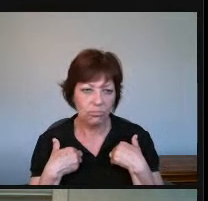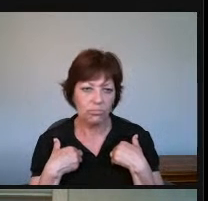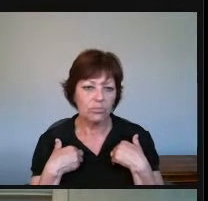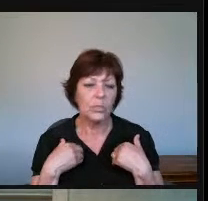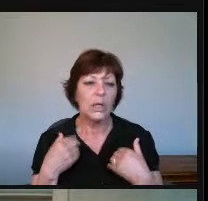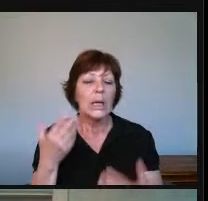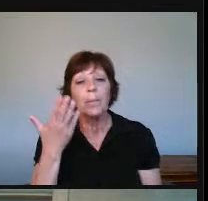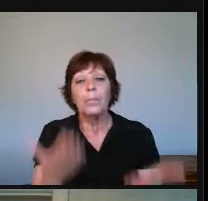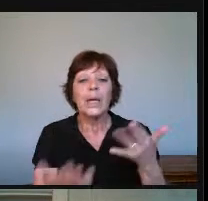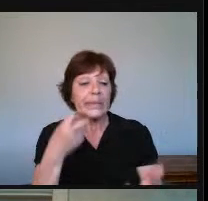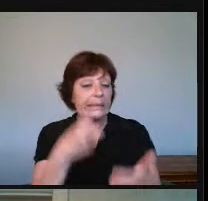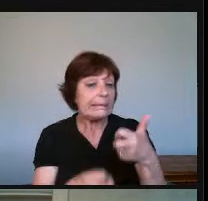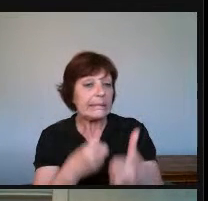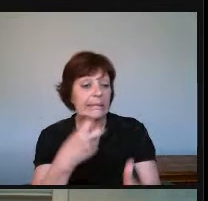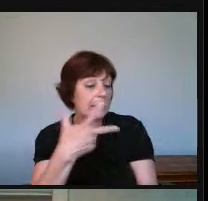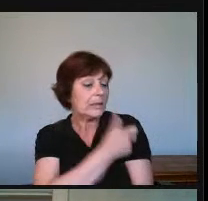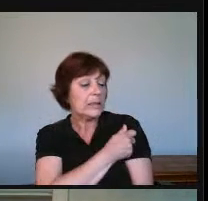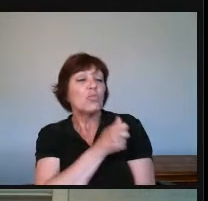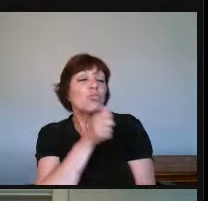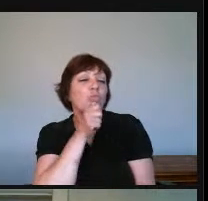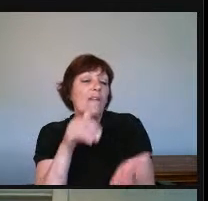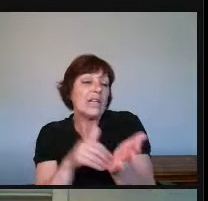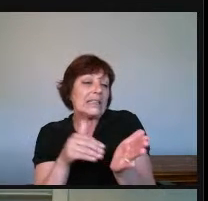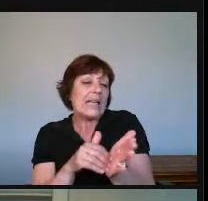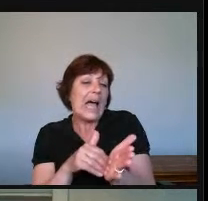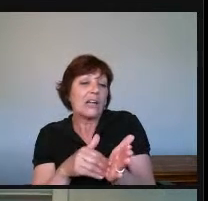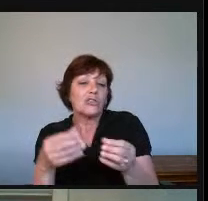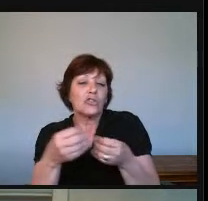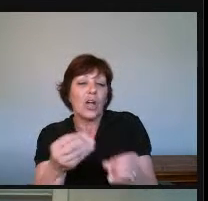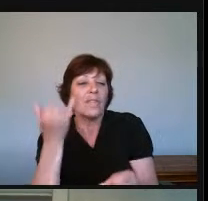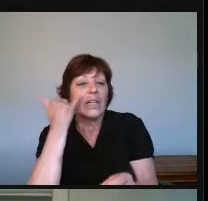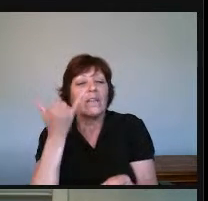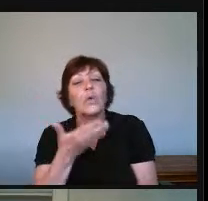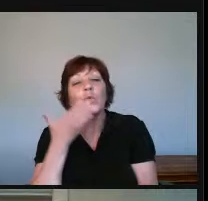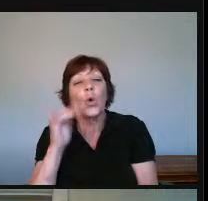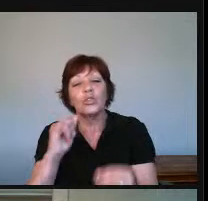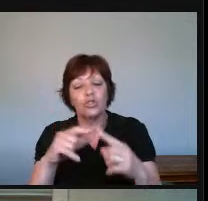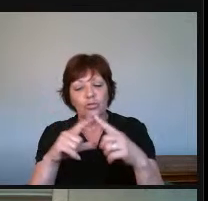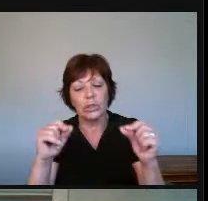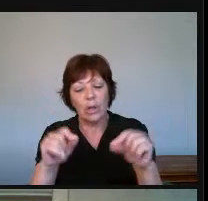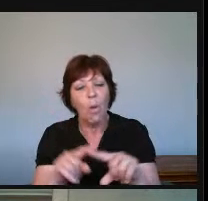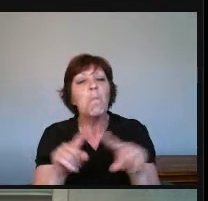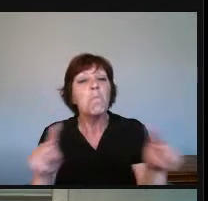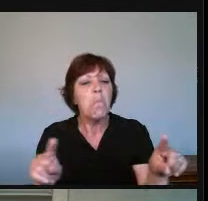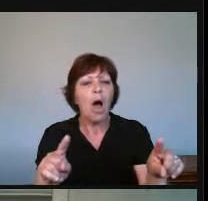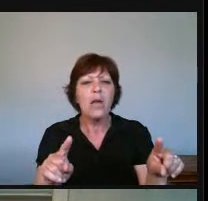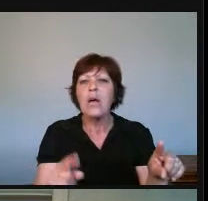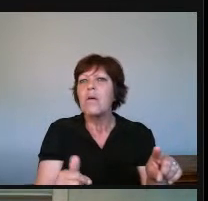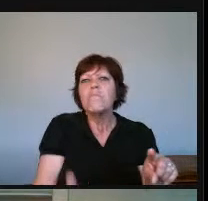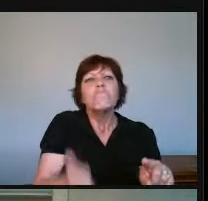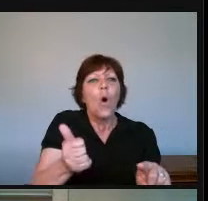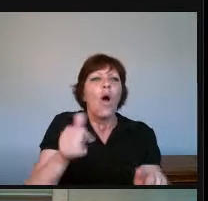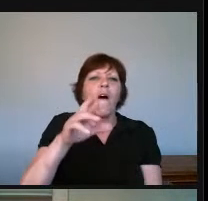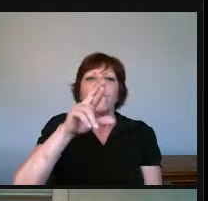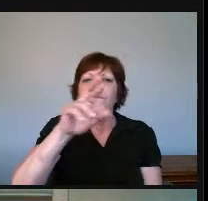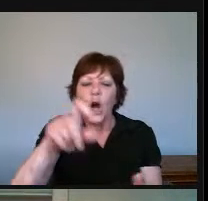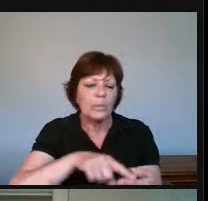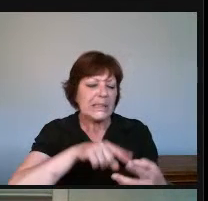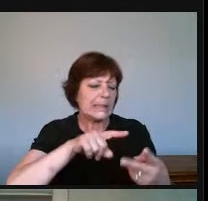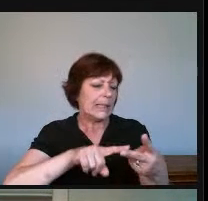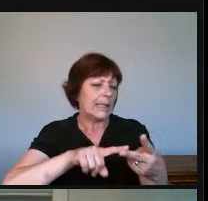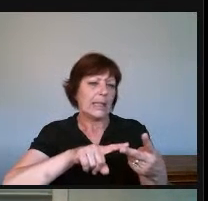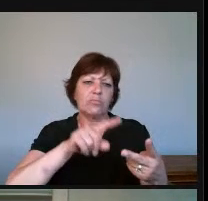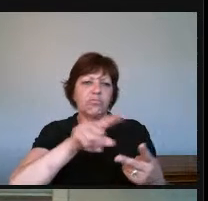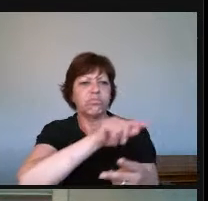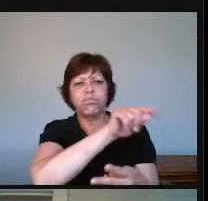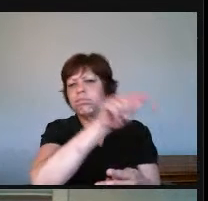be difficult to get vaccinated at a private physician's office if you don't have an insurance card. But for most of these other sites, most of the pharmacies, you don't